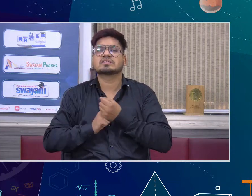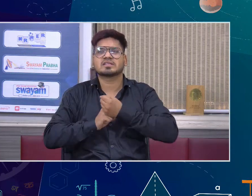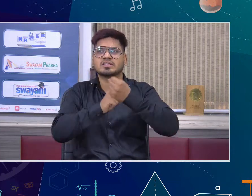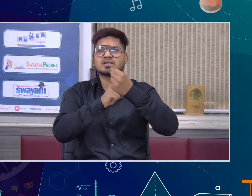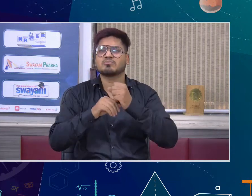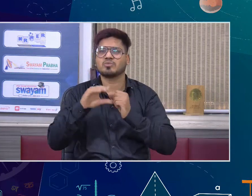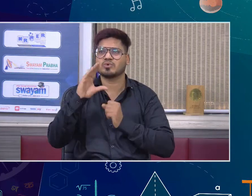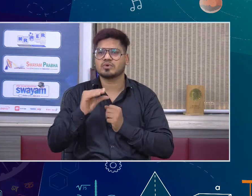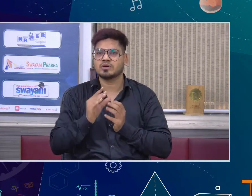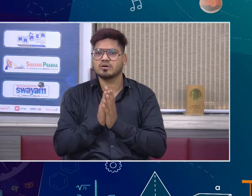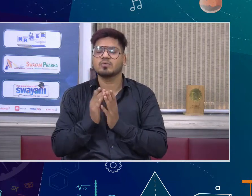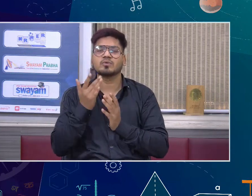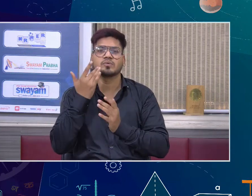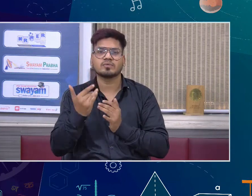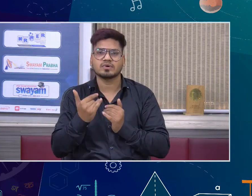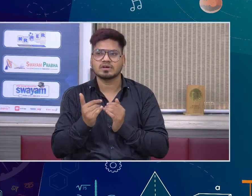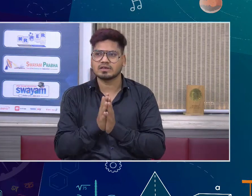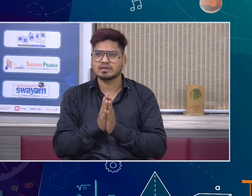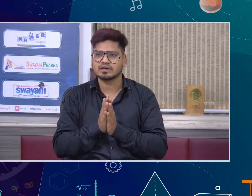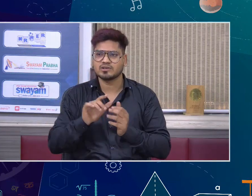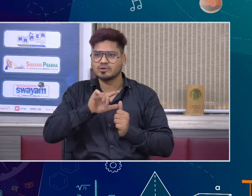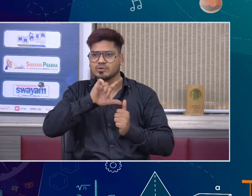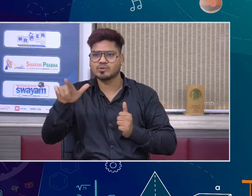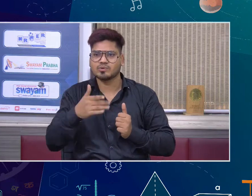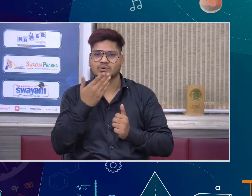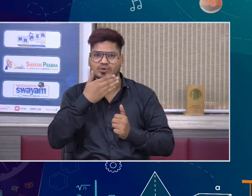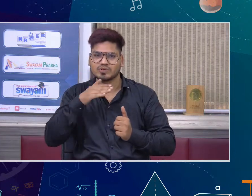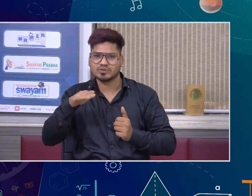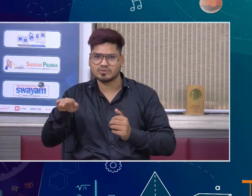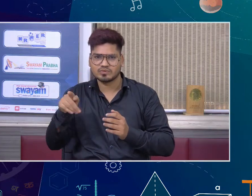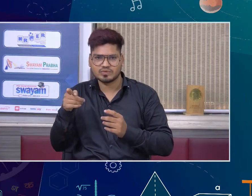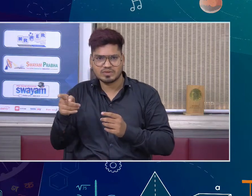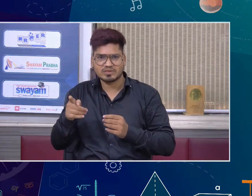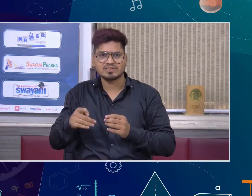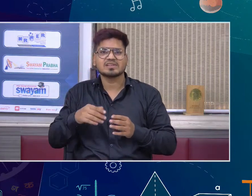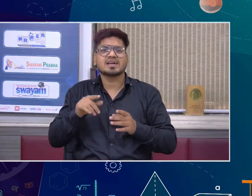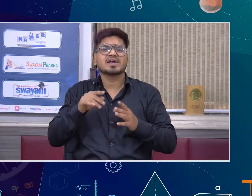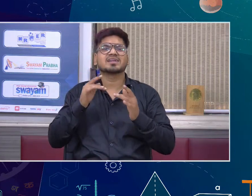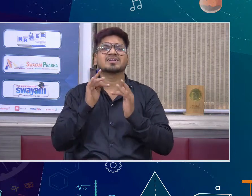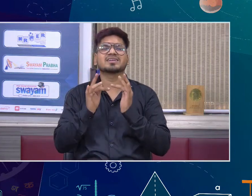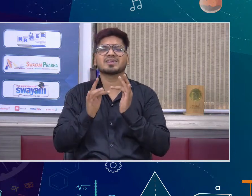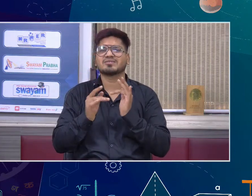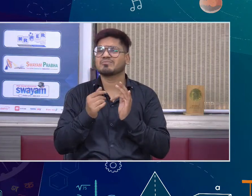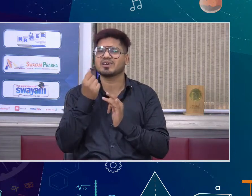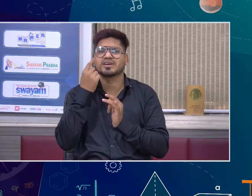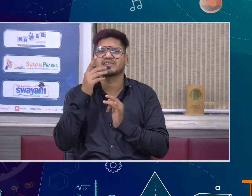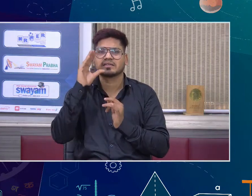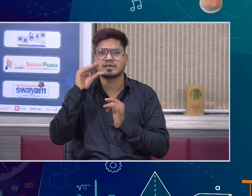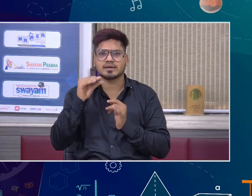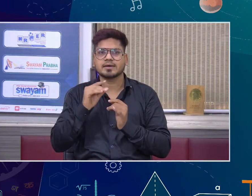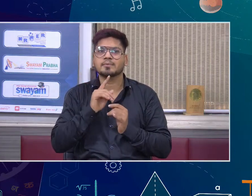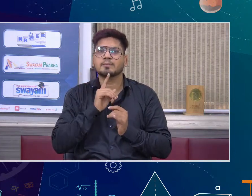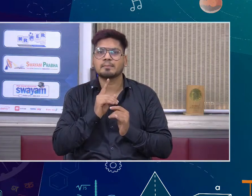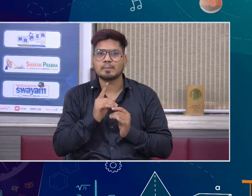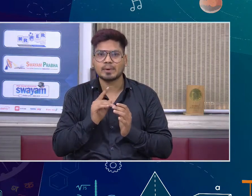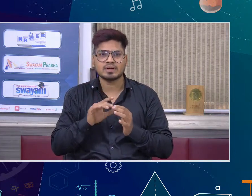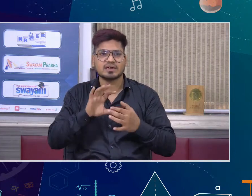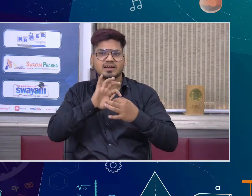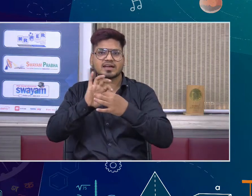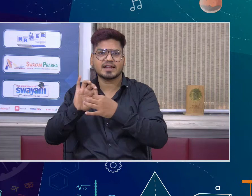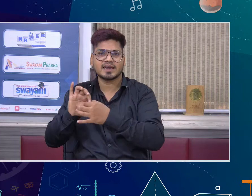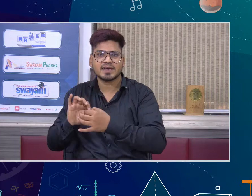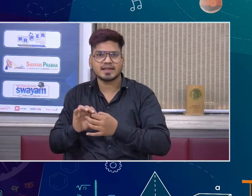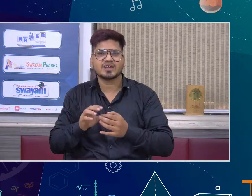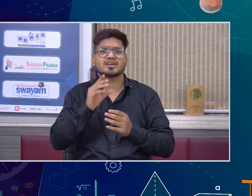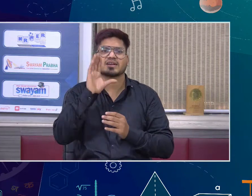it's fine because in this setup online, what happened? children are totally disconnected or